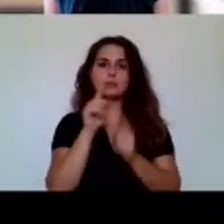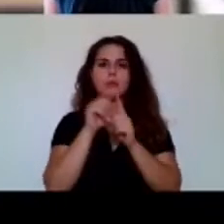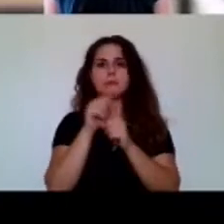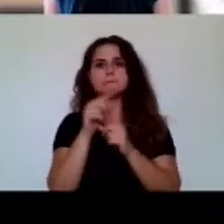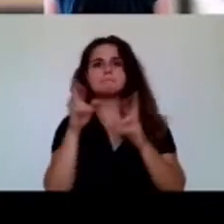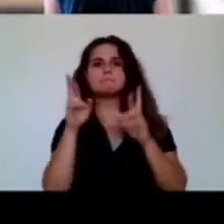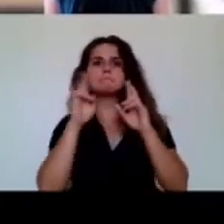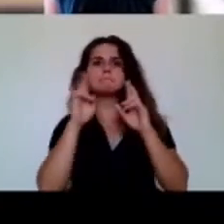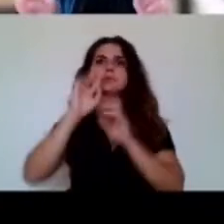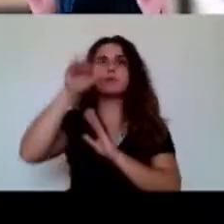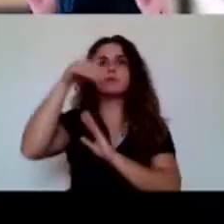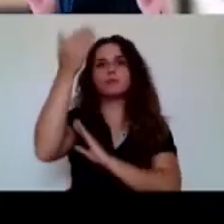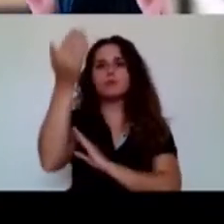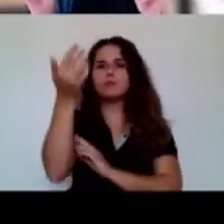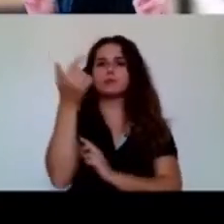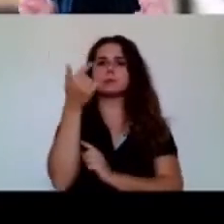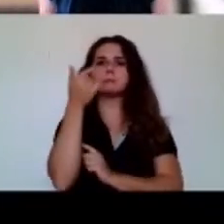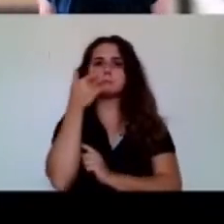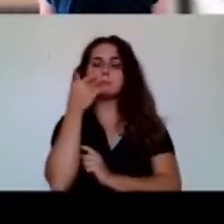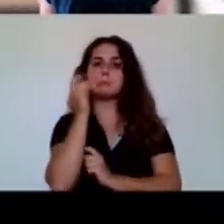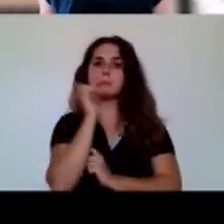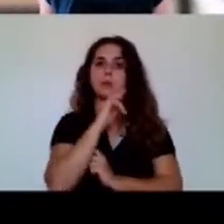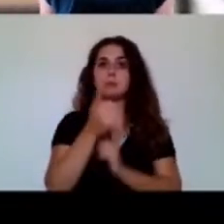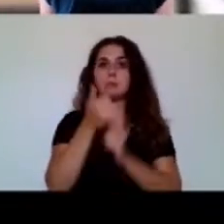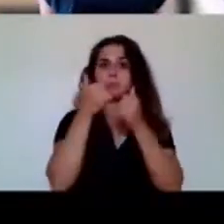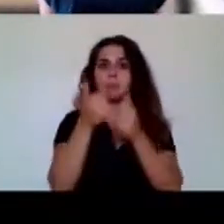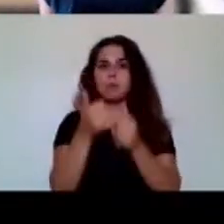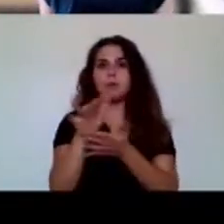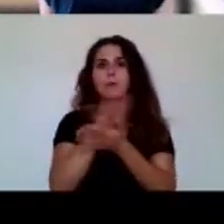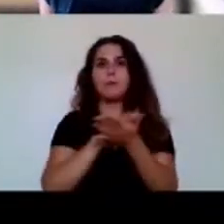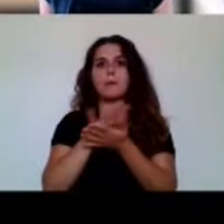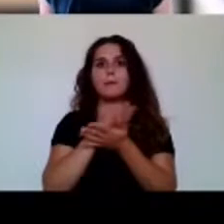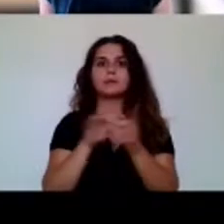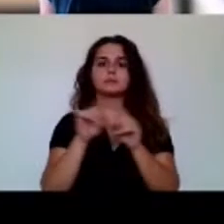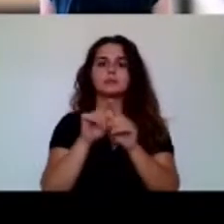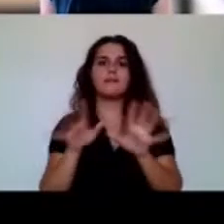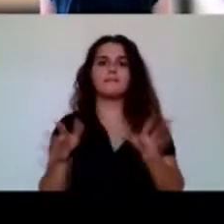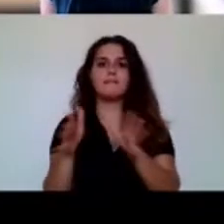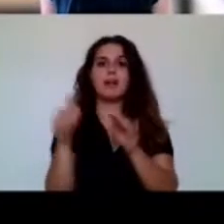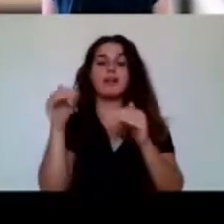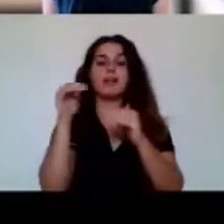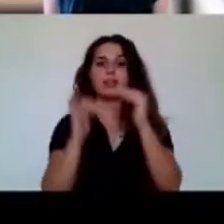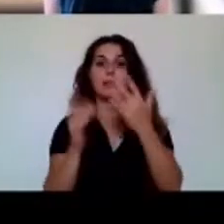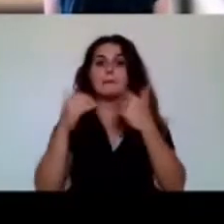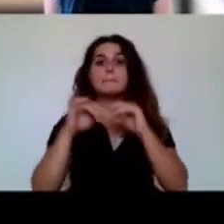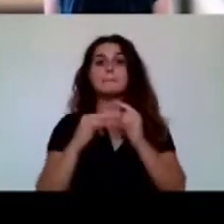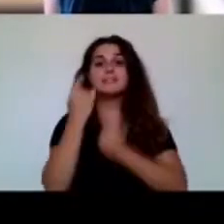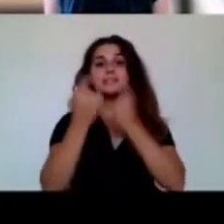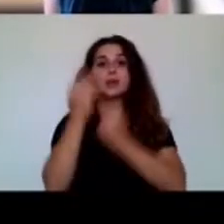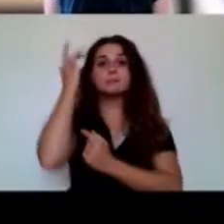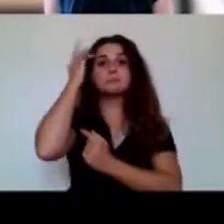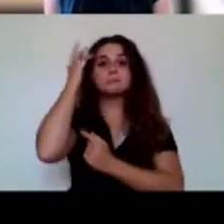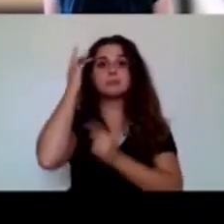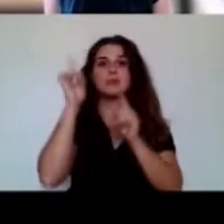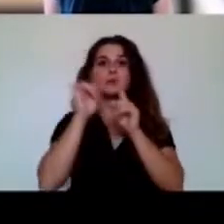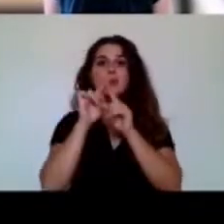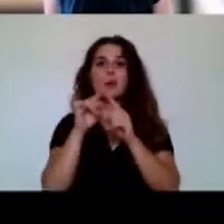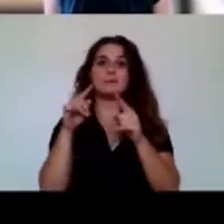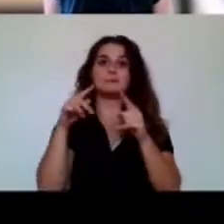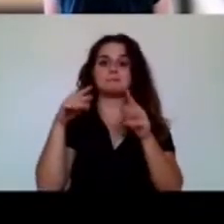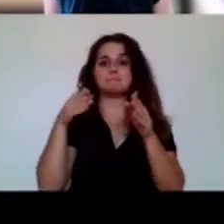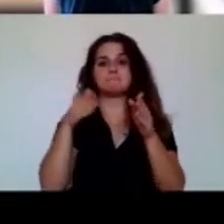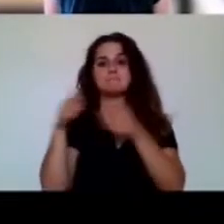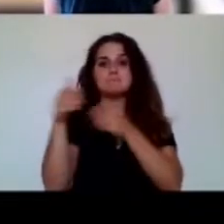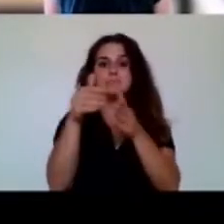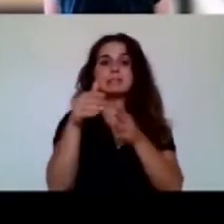predictions about the world that are good enough based on minimal inputs. But sometimes our brains take shortcuts that take us down a